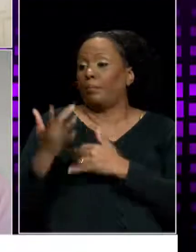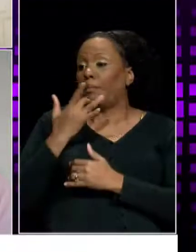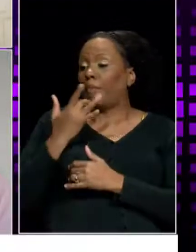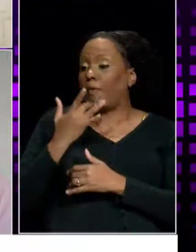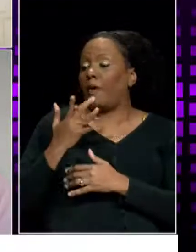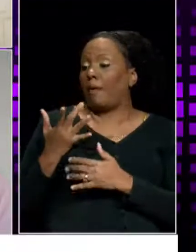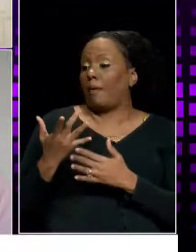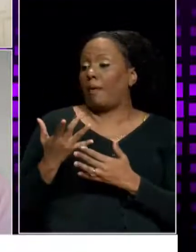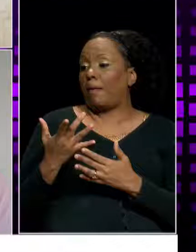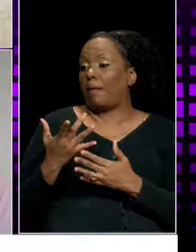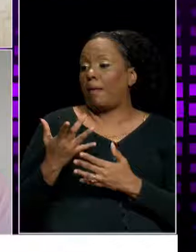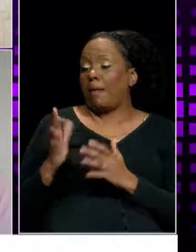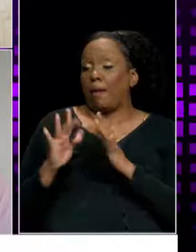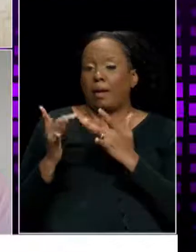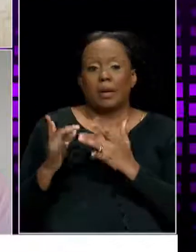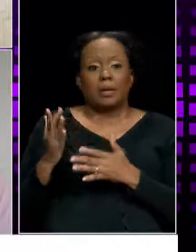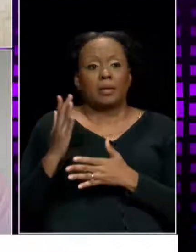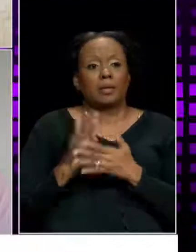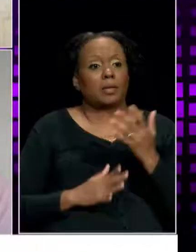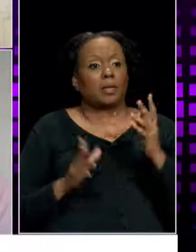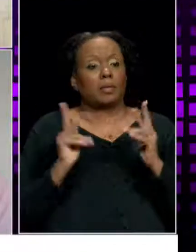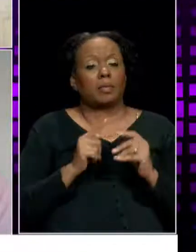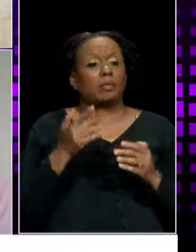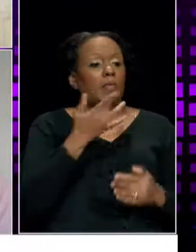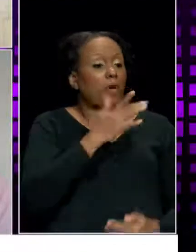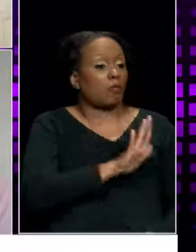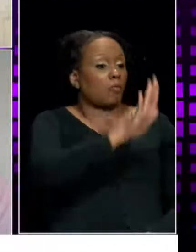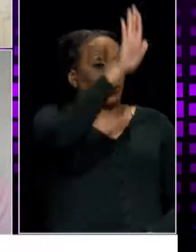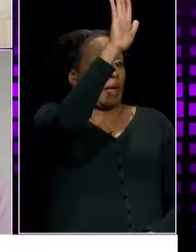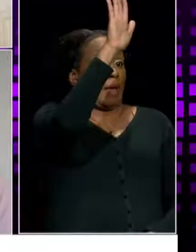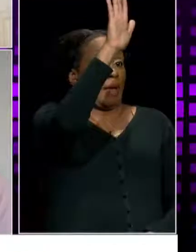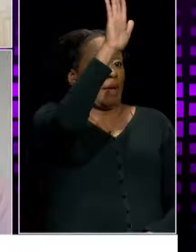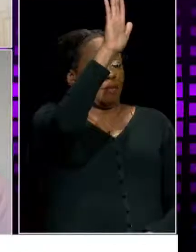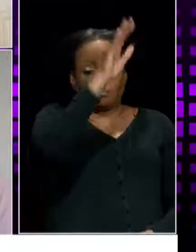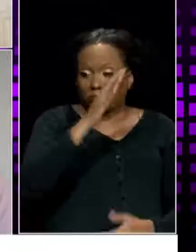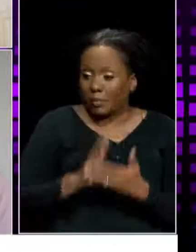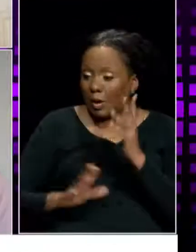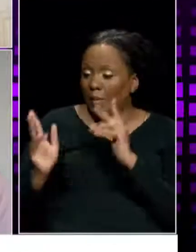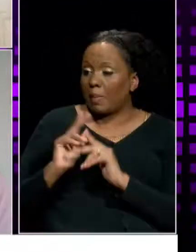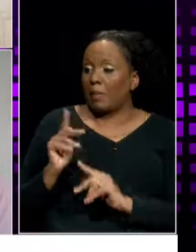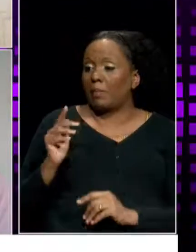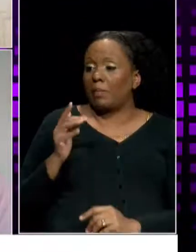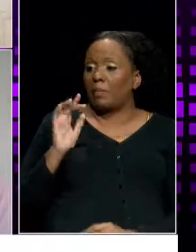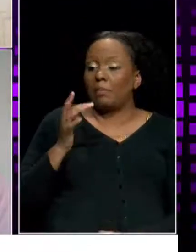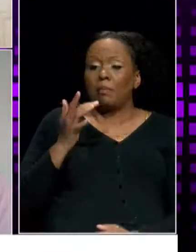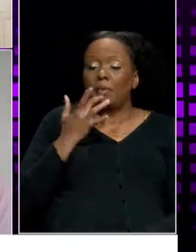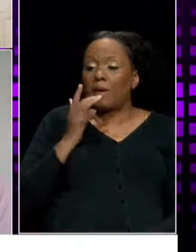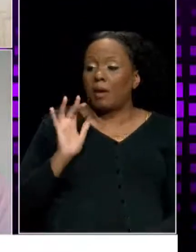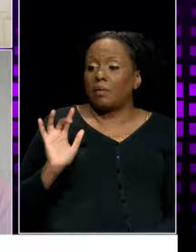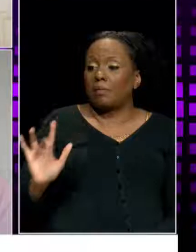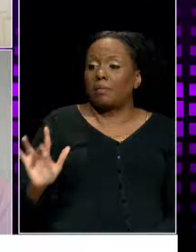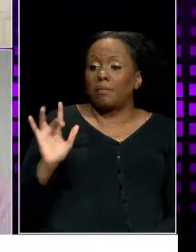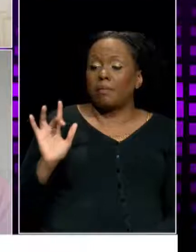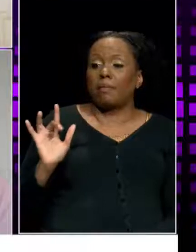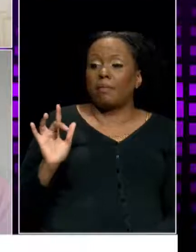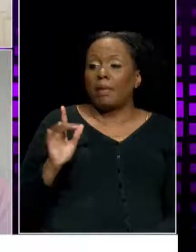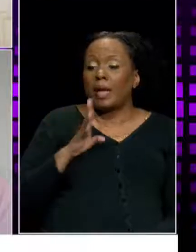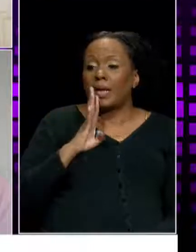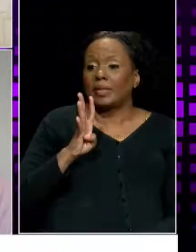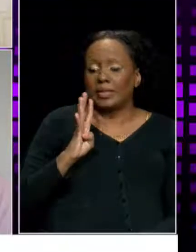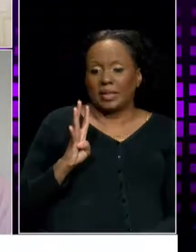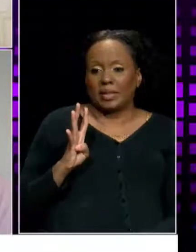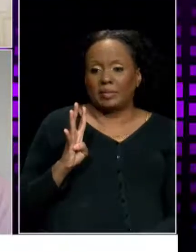little button and say, I want to ask a question. And I think that's important to consider, and I think that's something else that your report can